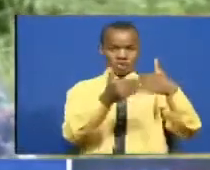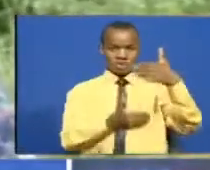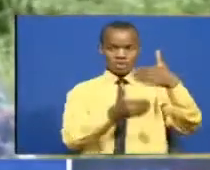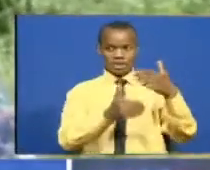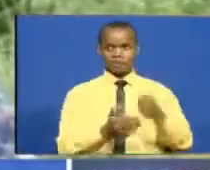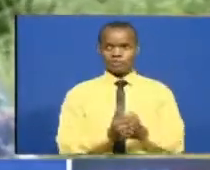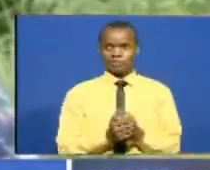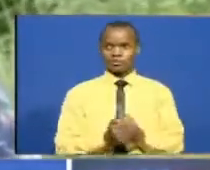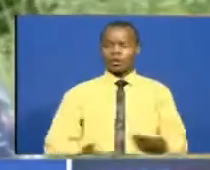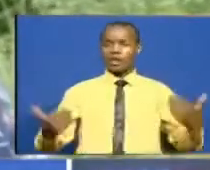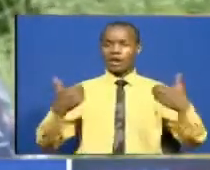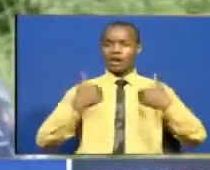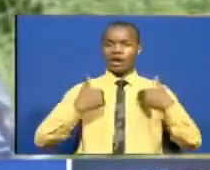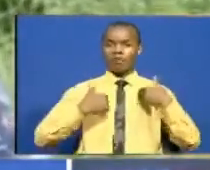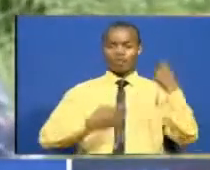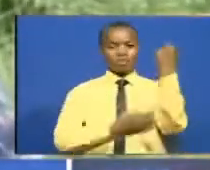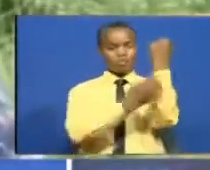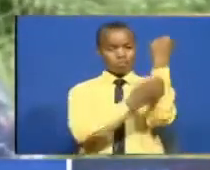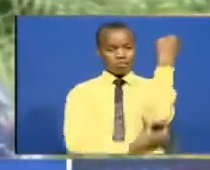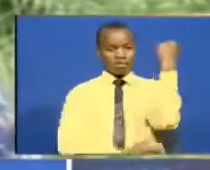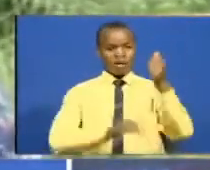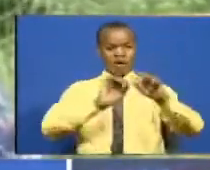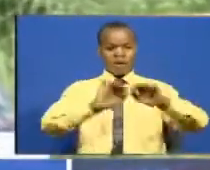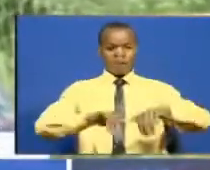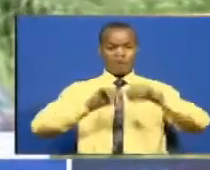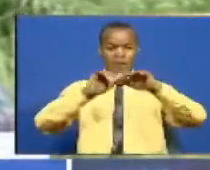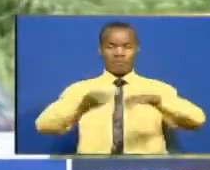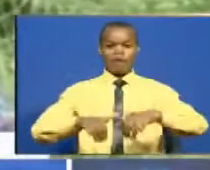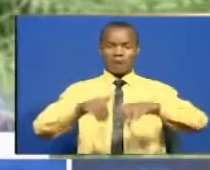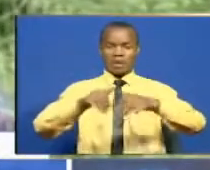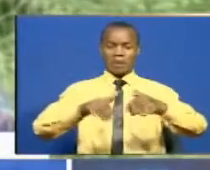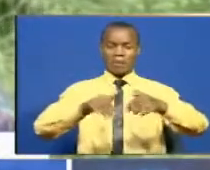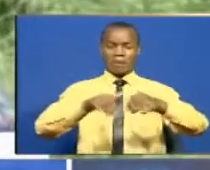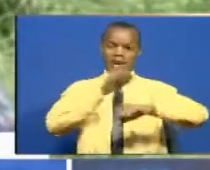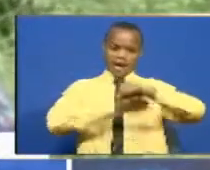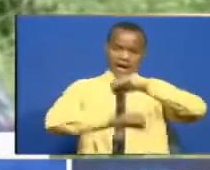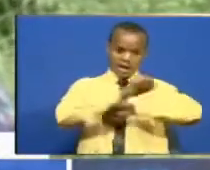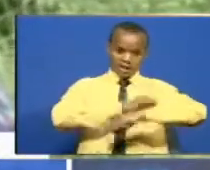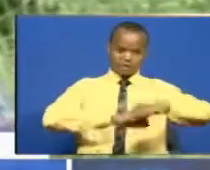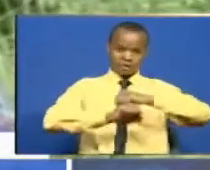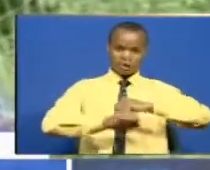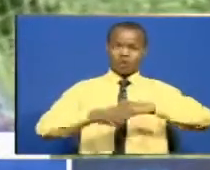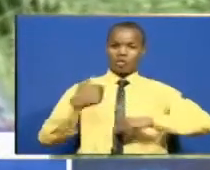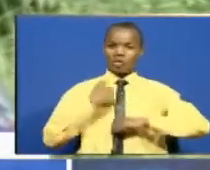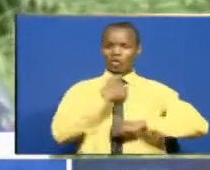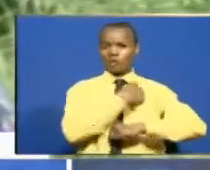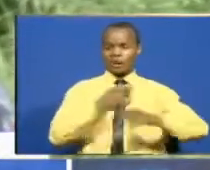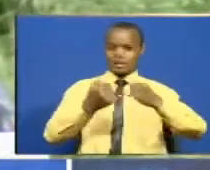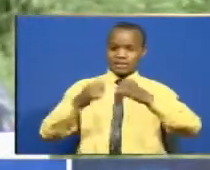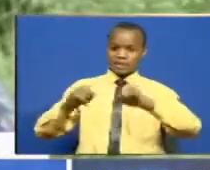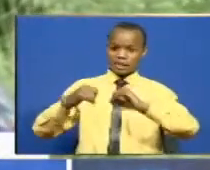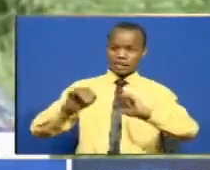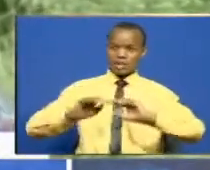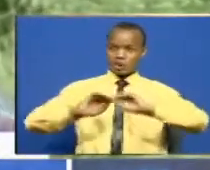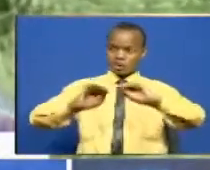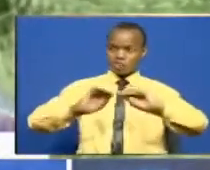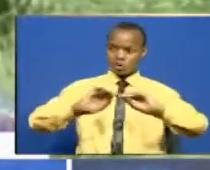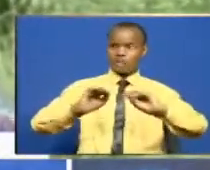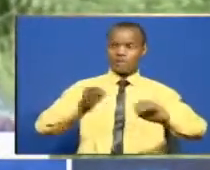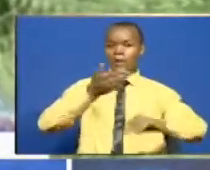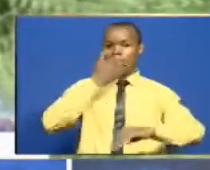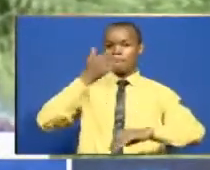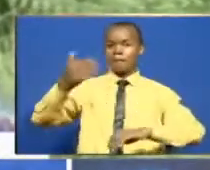have poor farming methods or activities in the locals, so we try to educate them on better